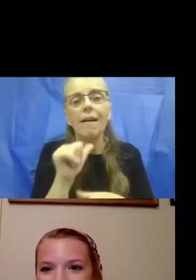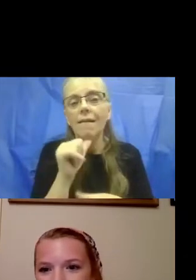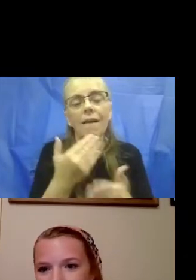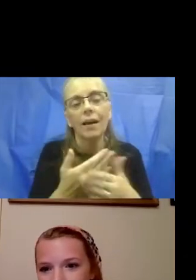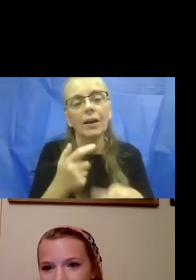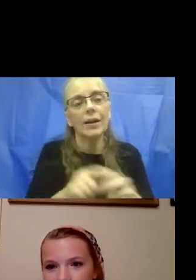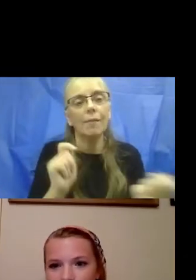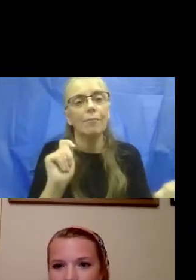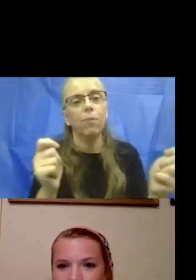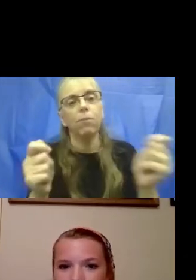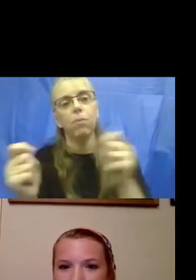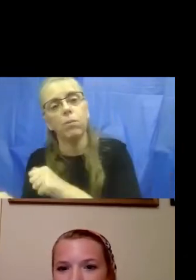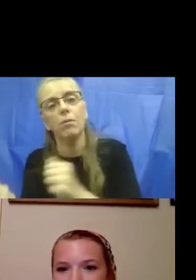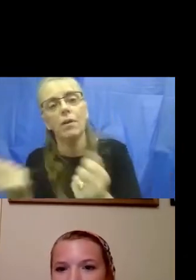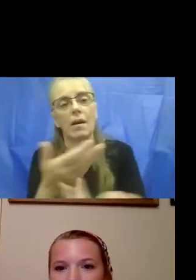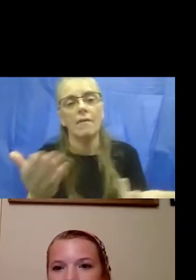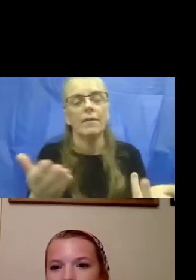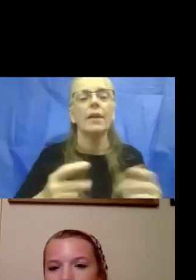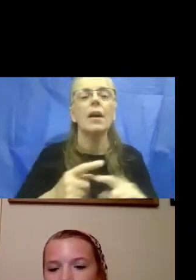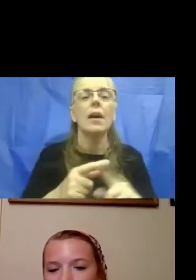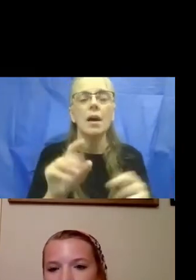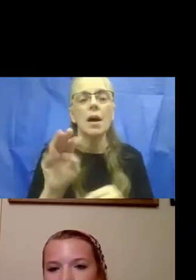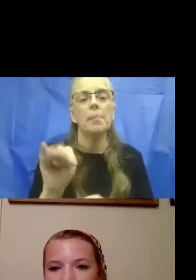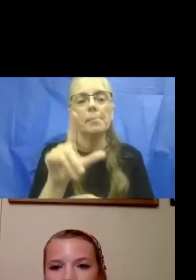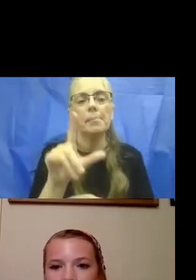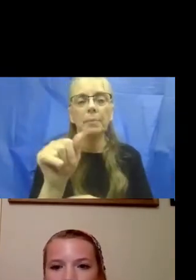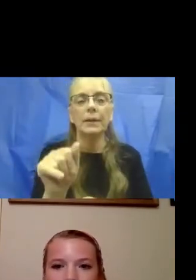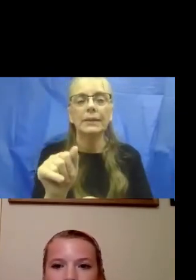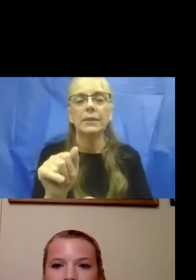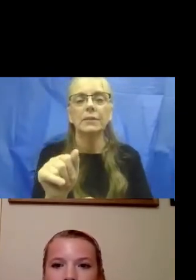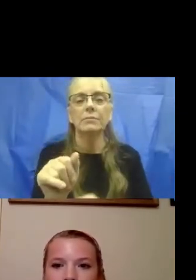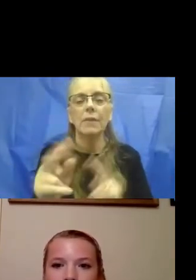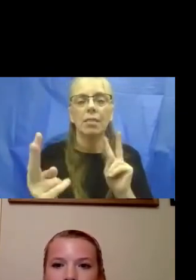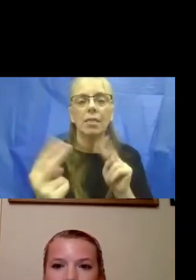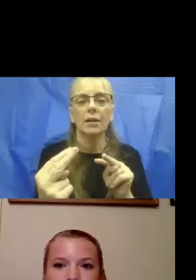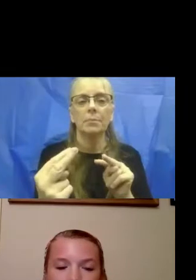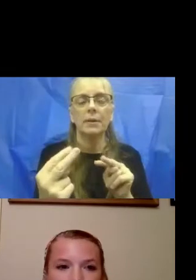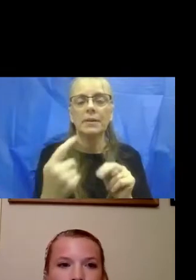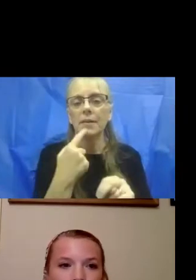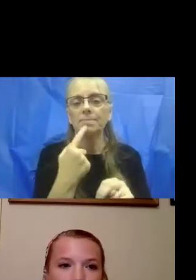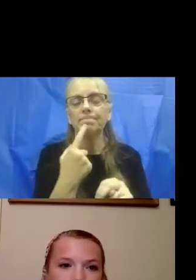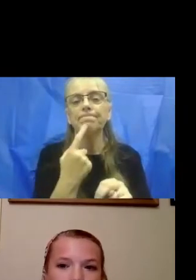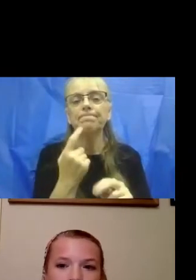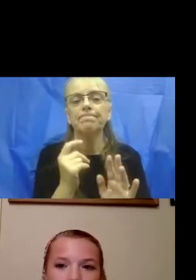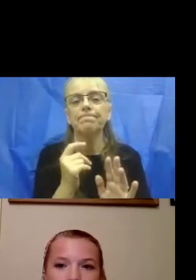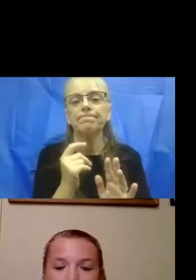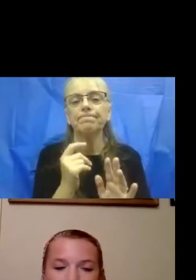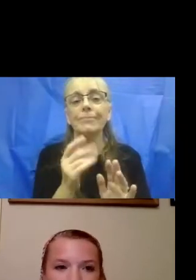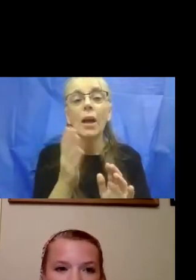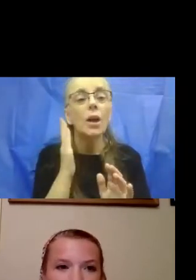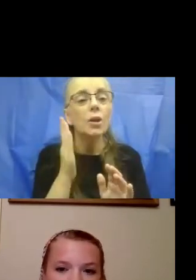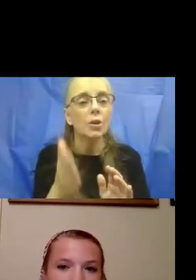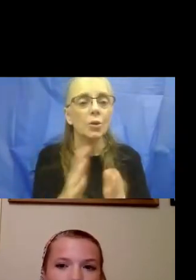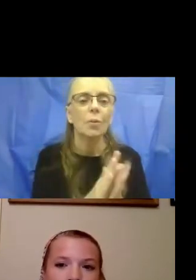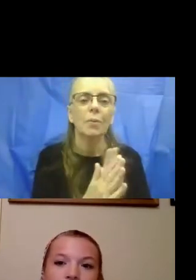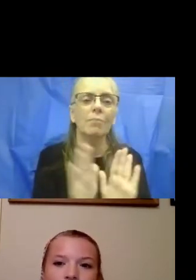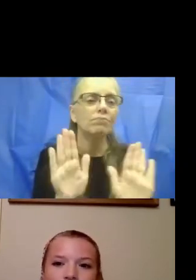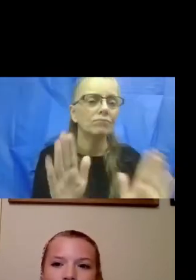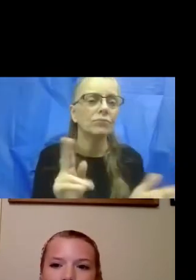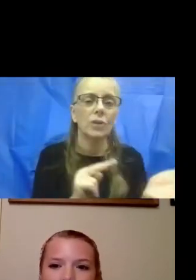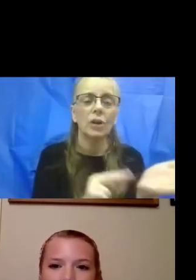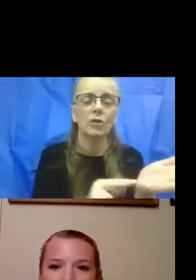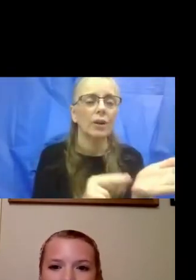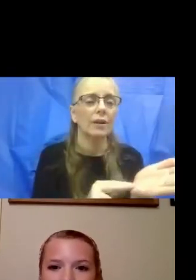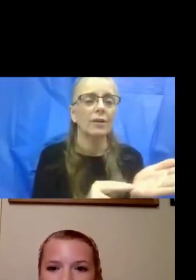everything. But she was the first person to really look at me and say, like, you will be a good nurse. You will be a good